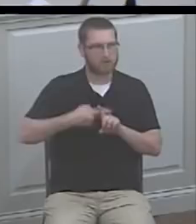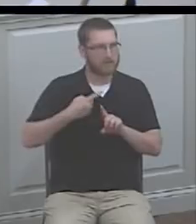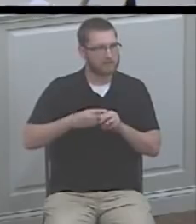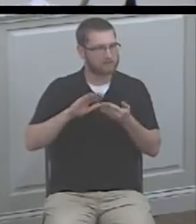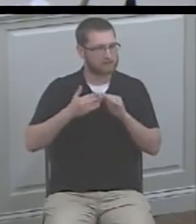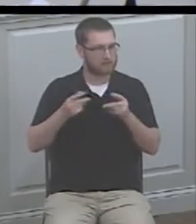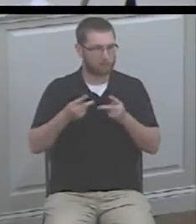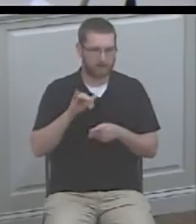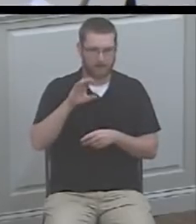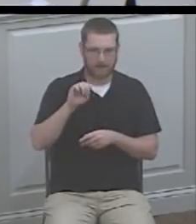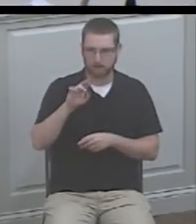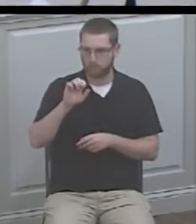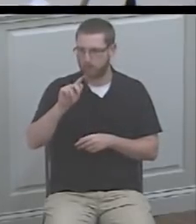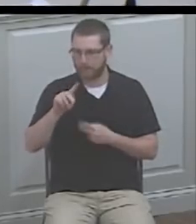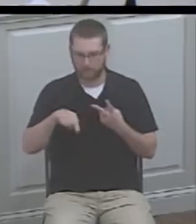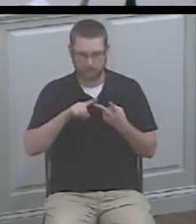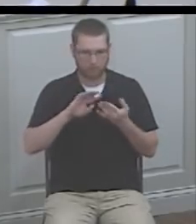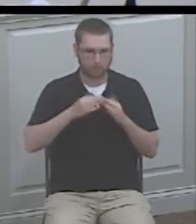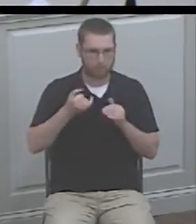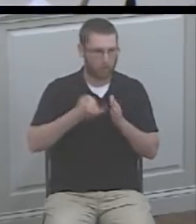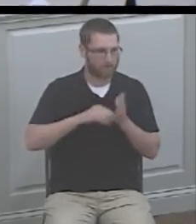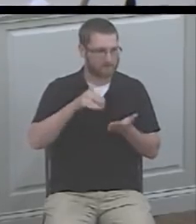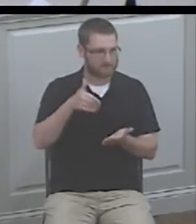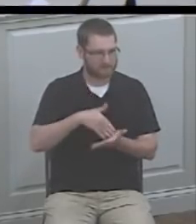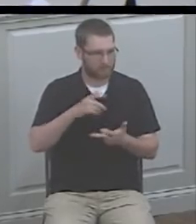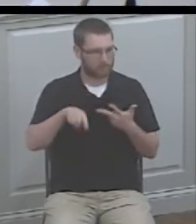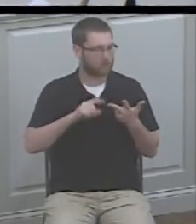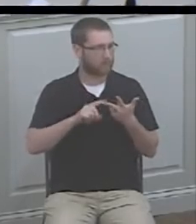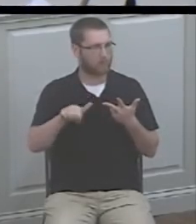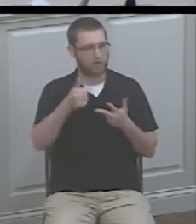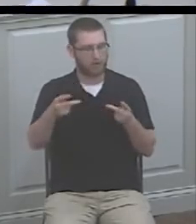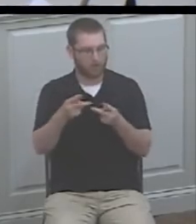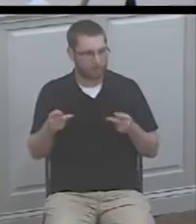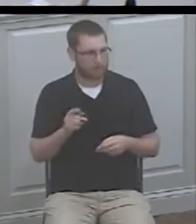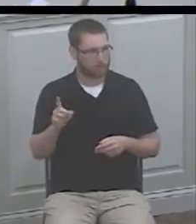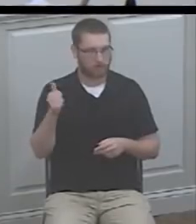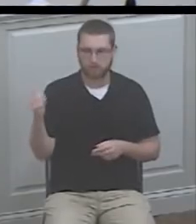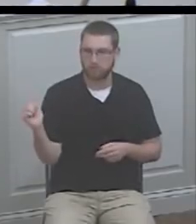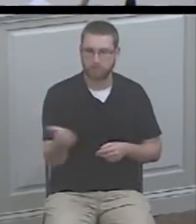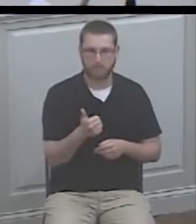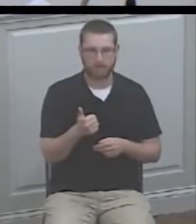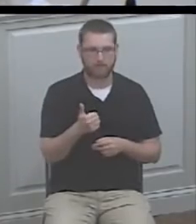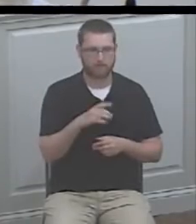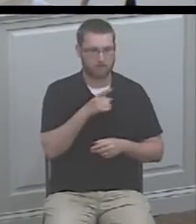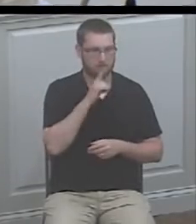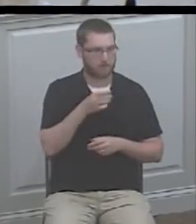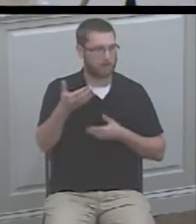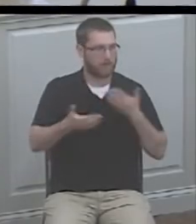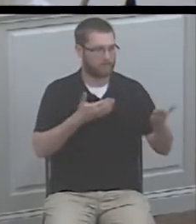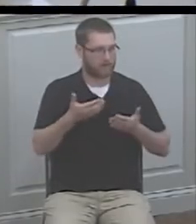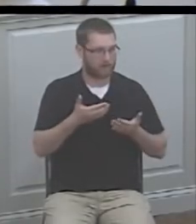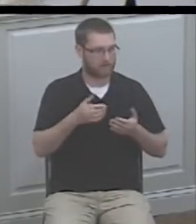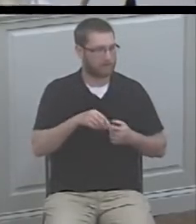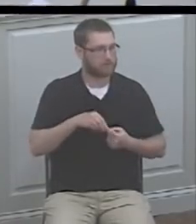be it the ice rink, or be it the community arts center, or be it some other place where you basically are inviting a